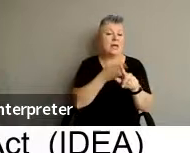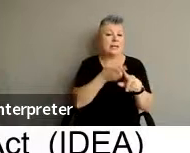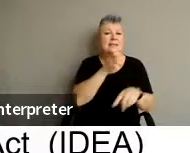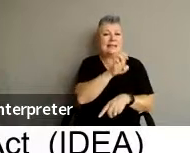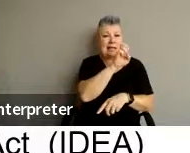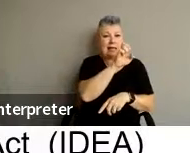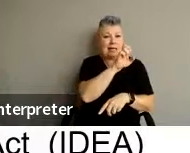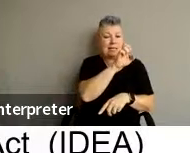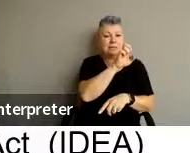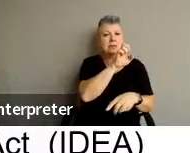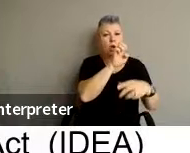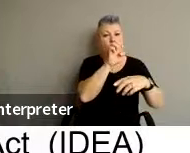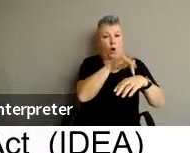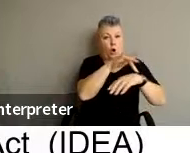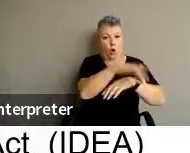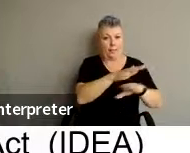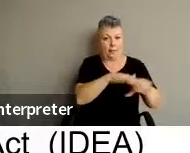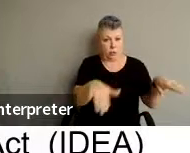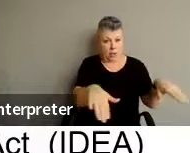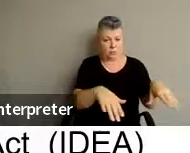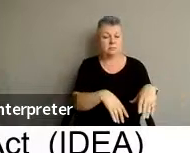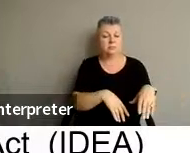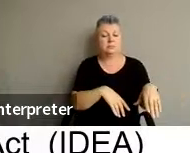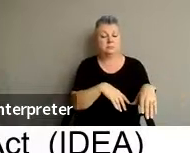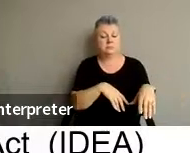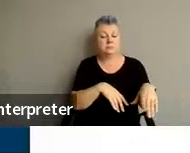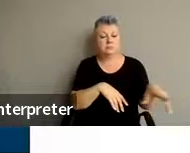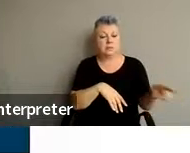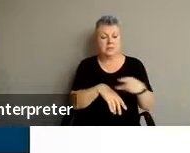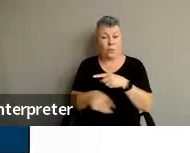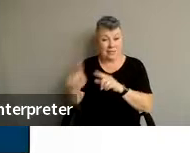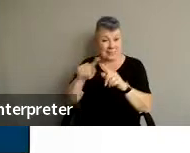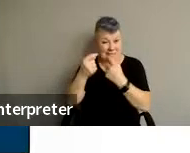for ESY. It is an IEP team decision.